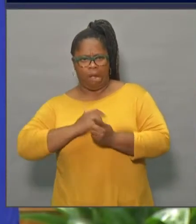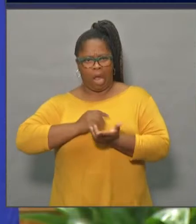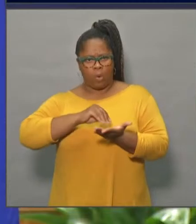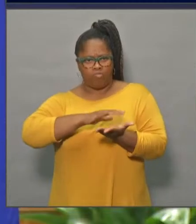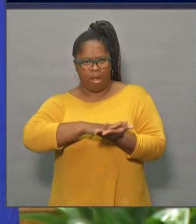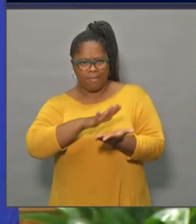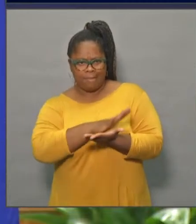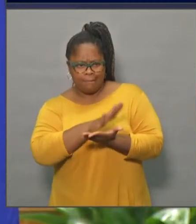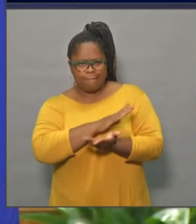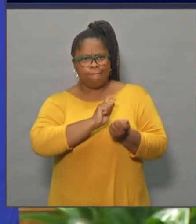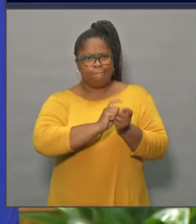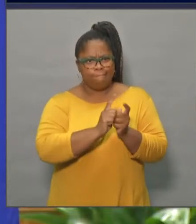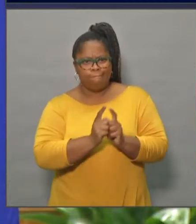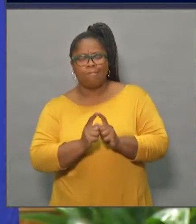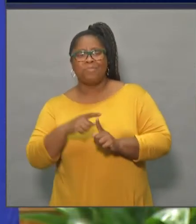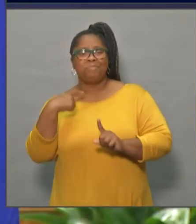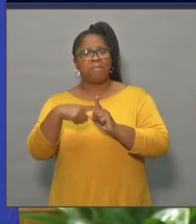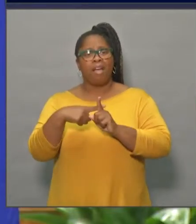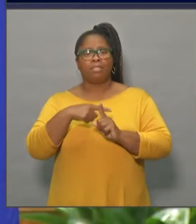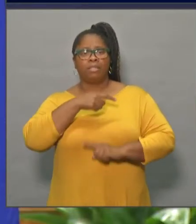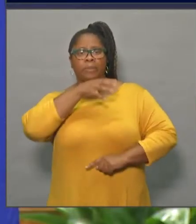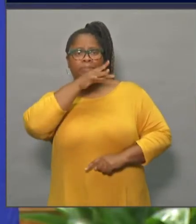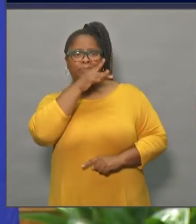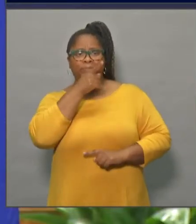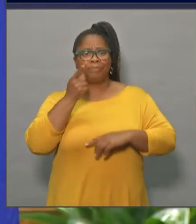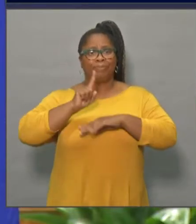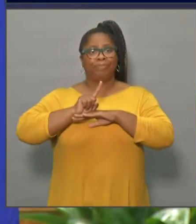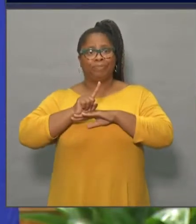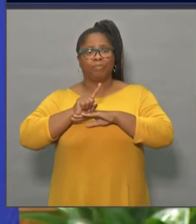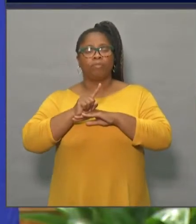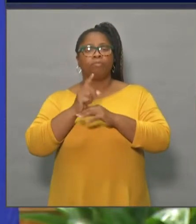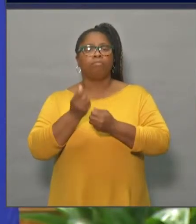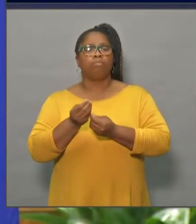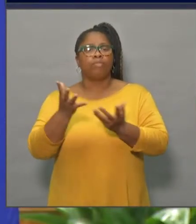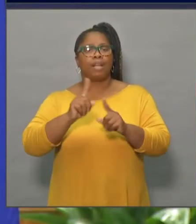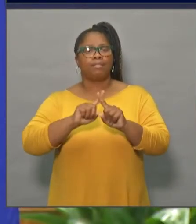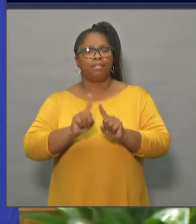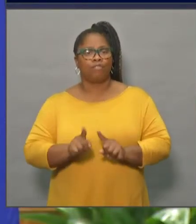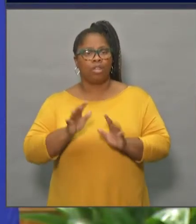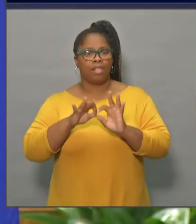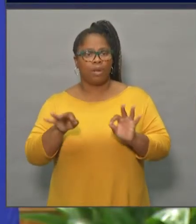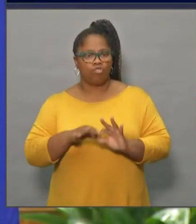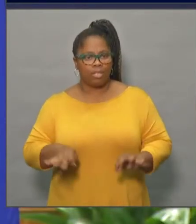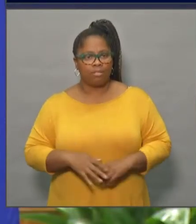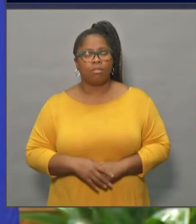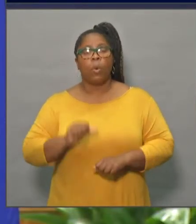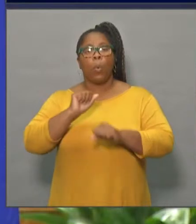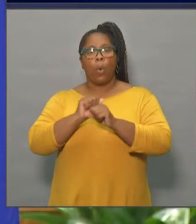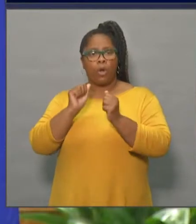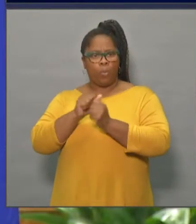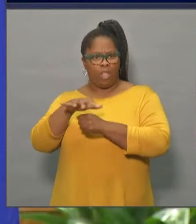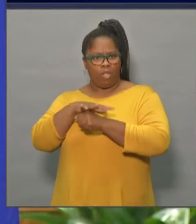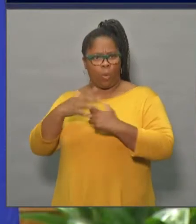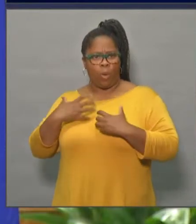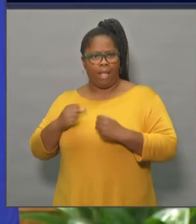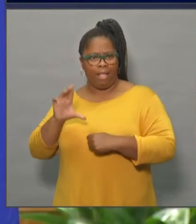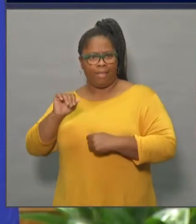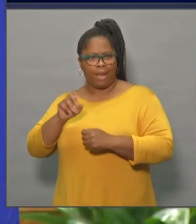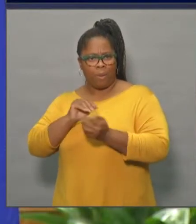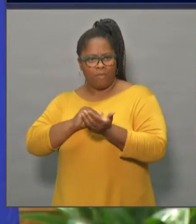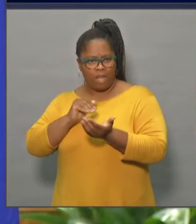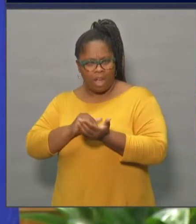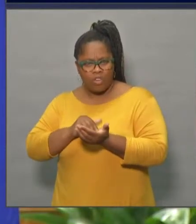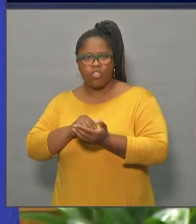updates in various languages. We're also working with local healthcare providers, health plans, and professional